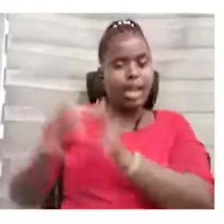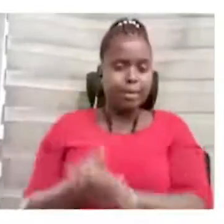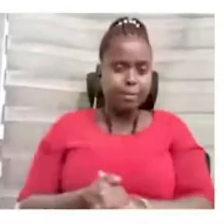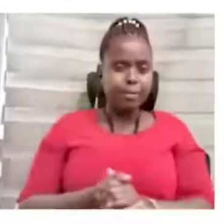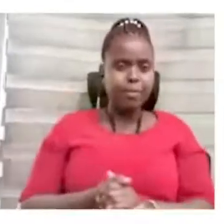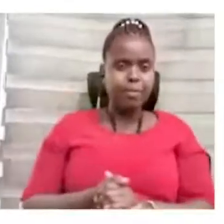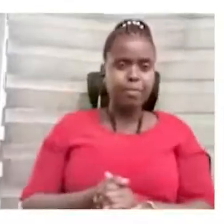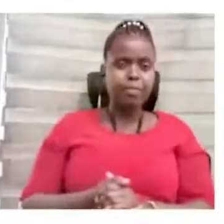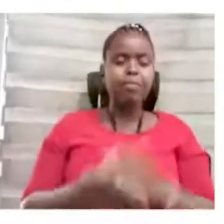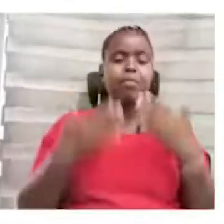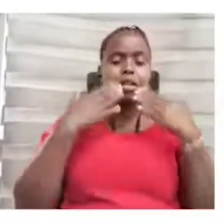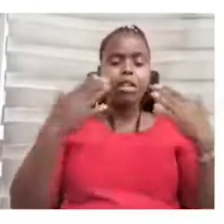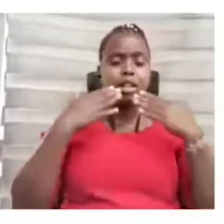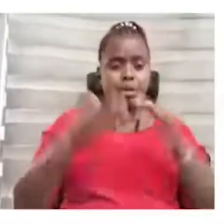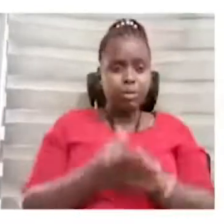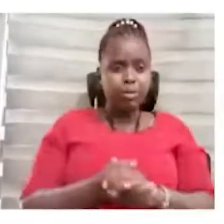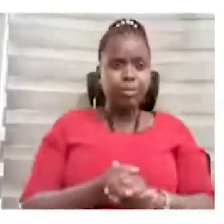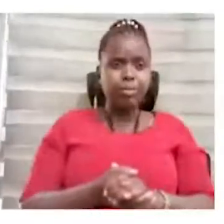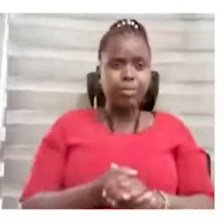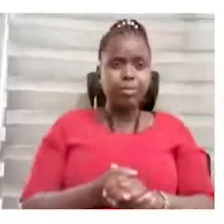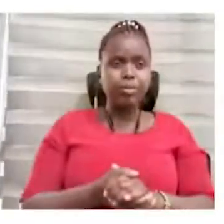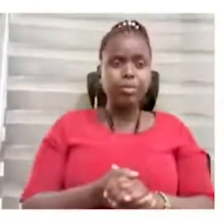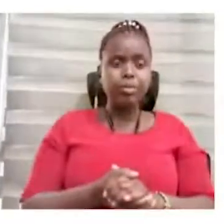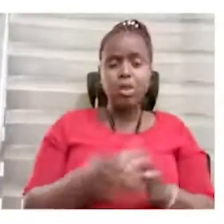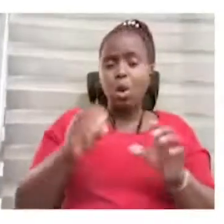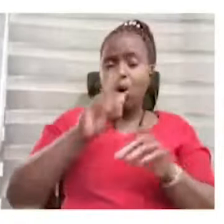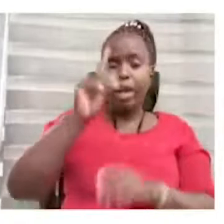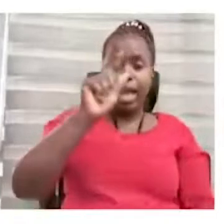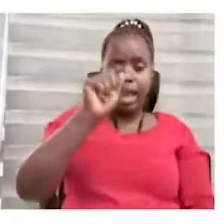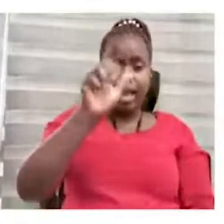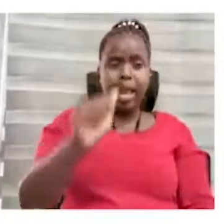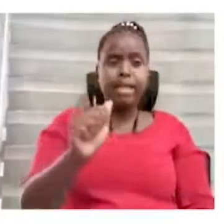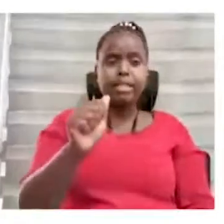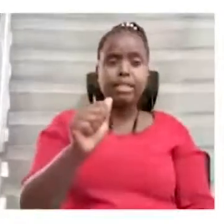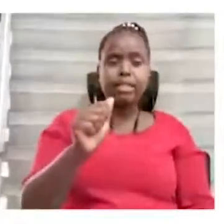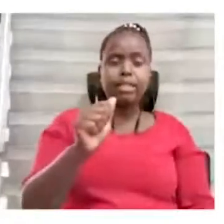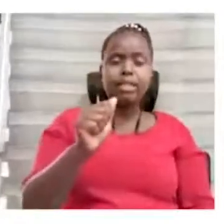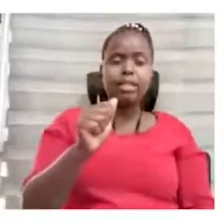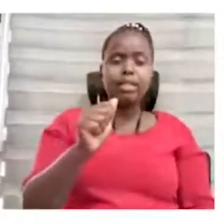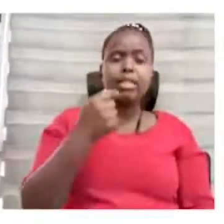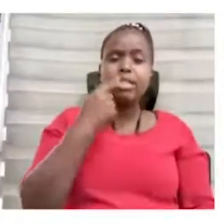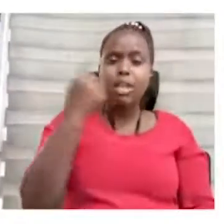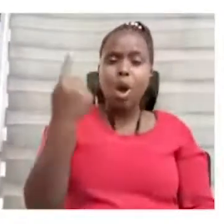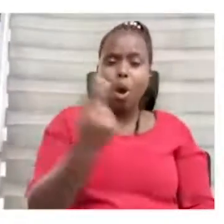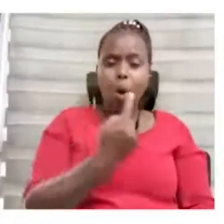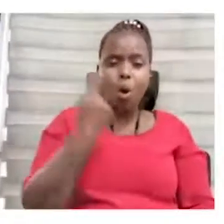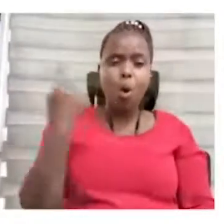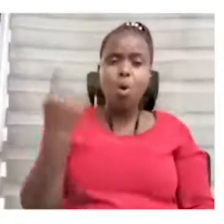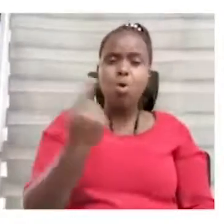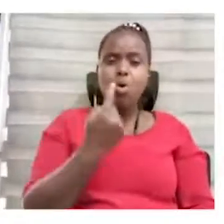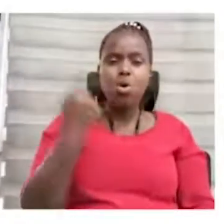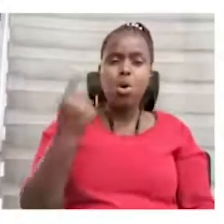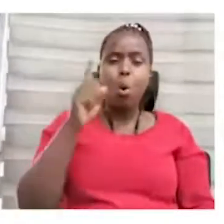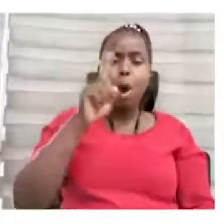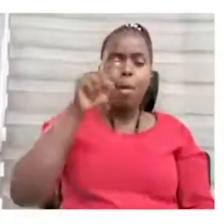Thank you. So also the data is showing that it's not, quote unquote, only the over 1.3 billion